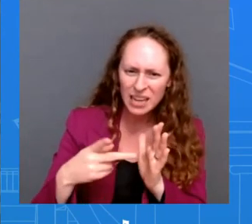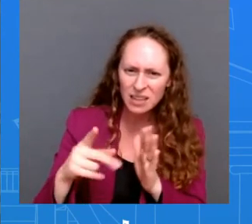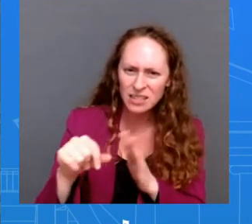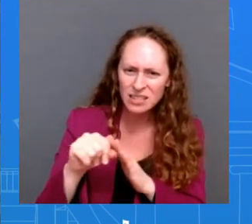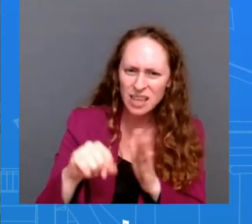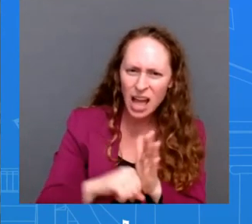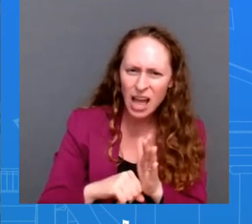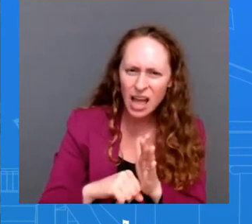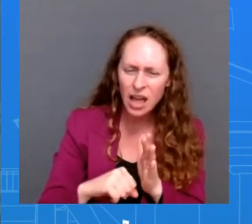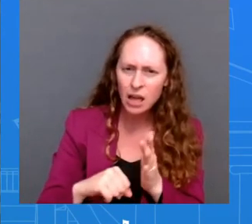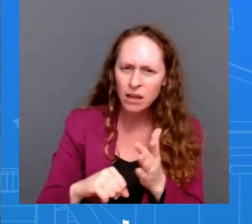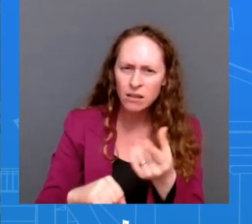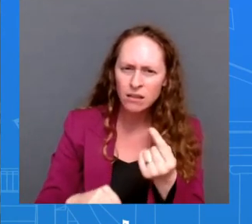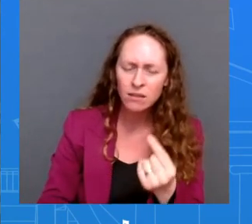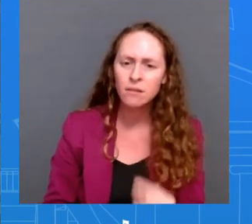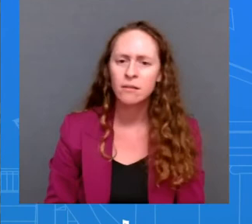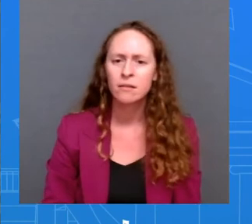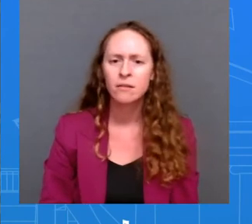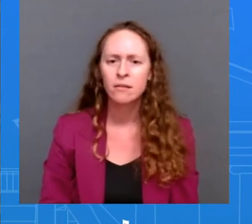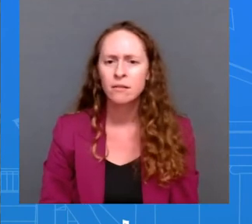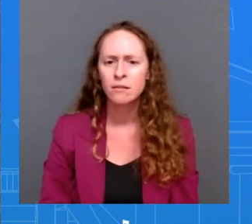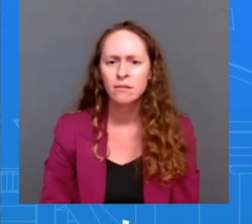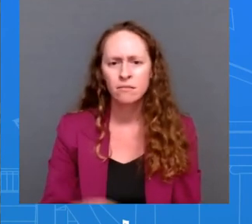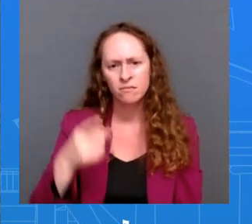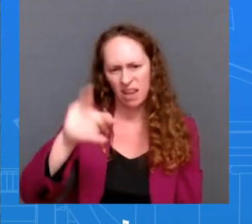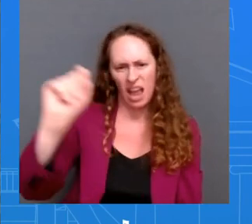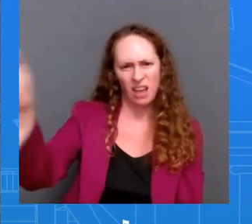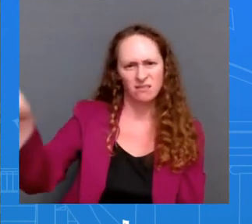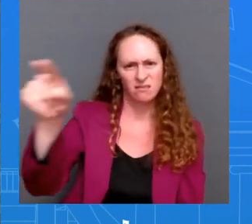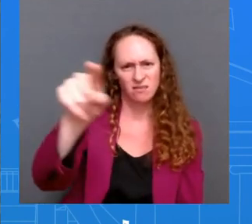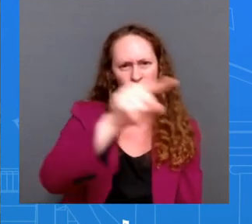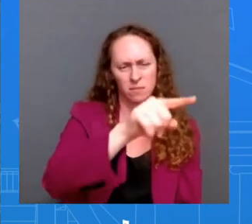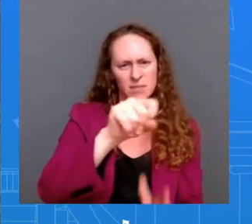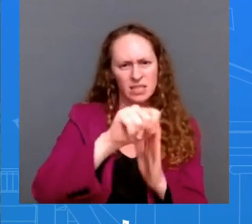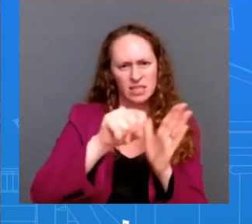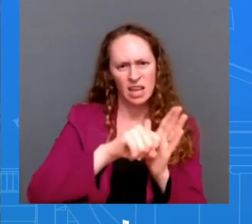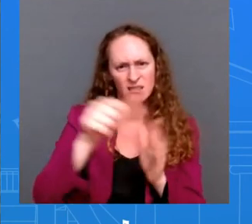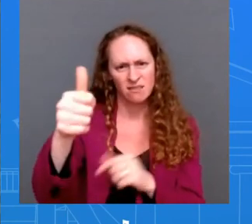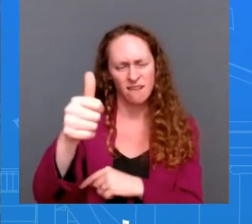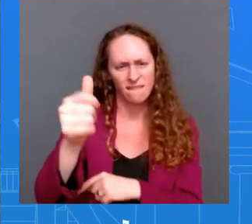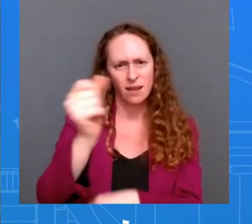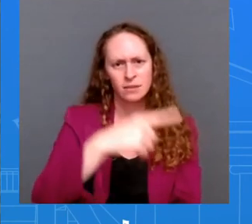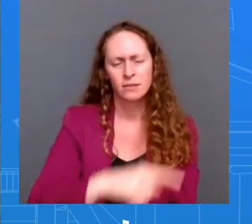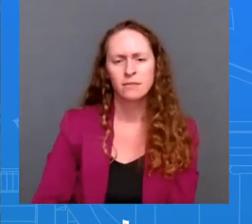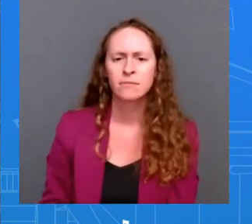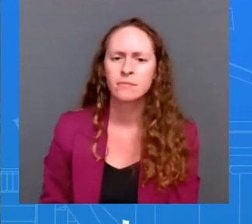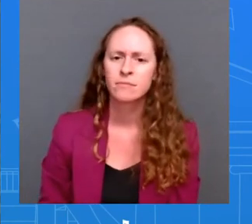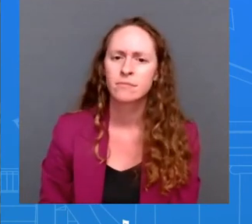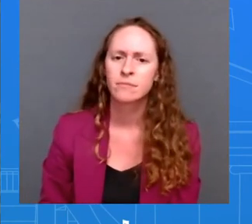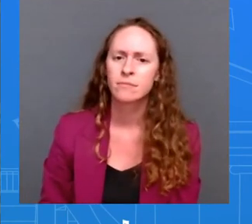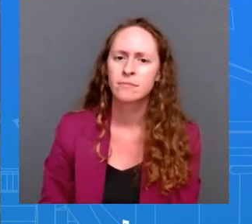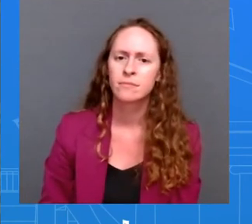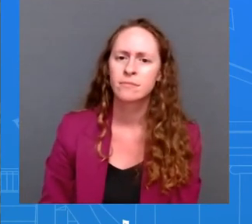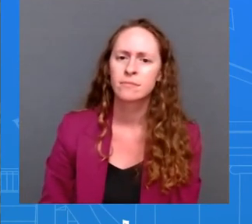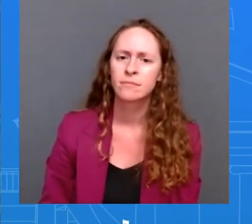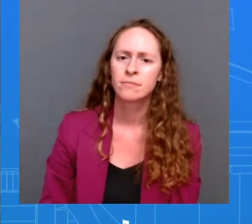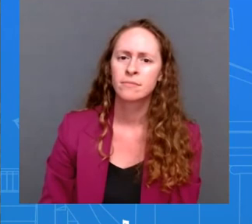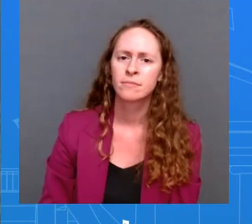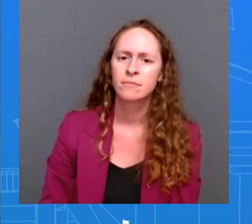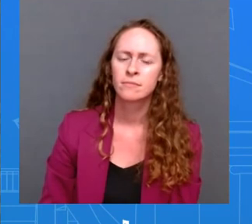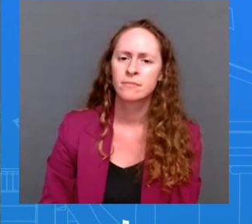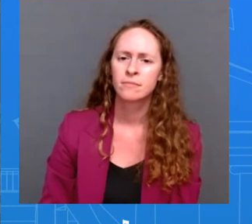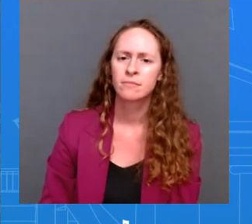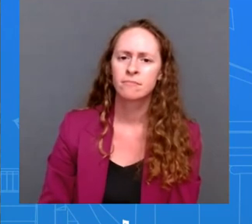to talk to the states directly on about on that piece, because that's their own state emergency, public